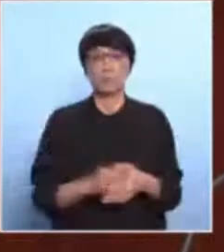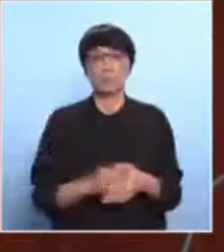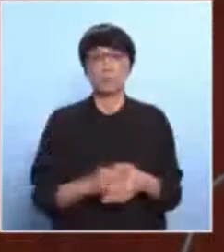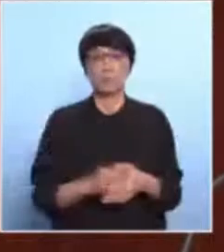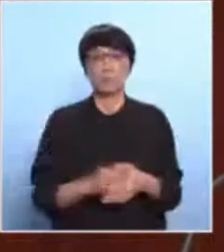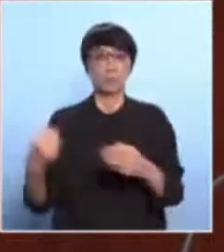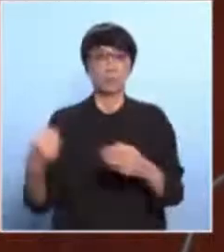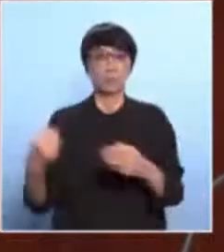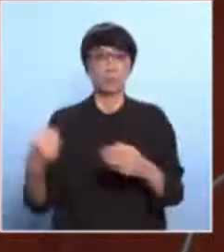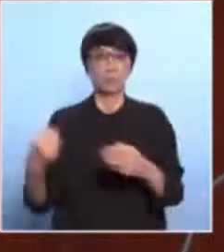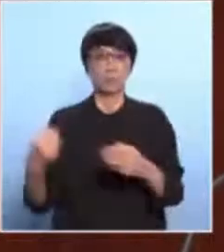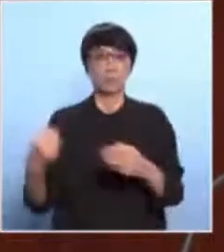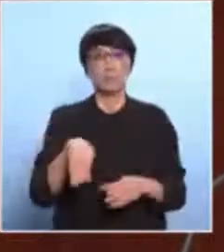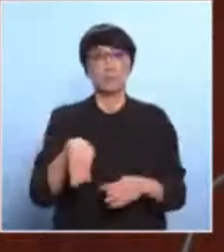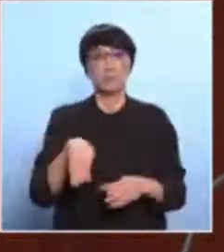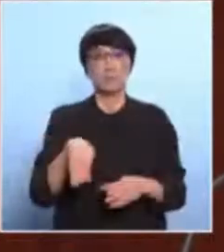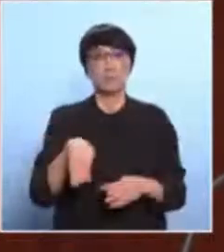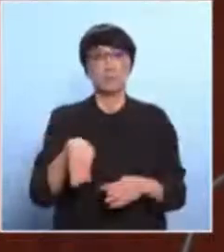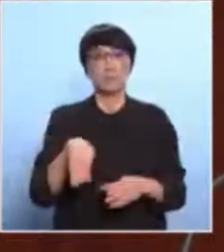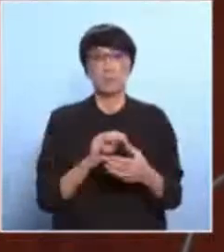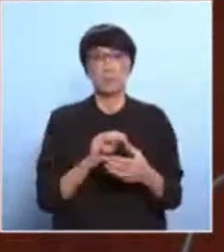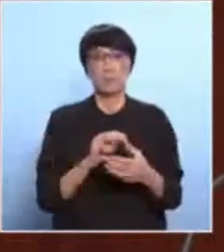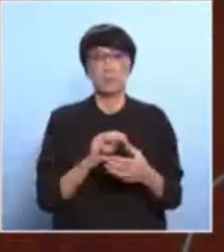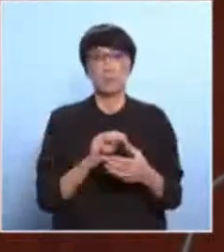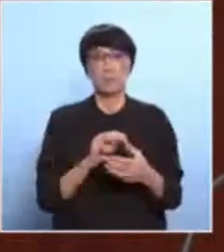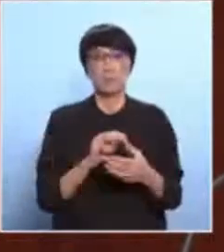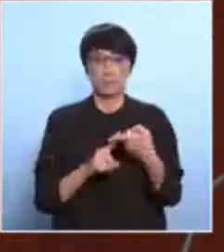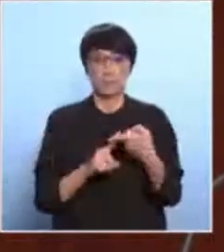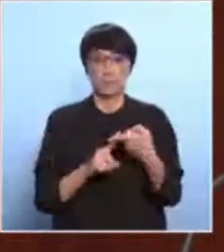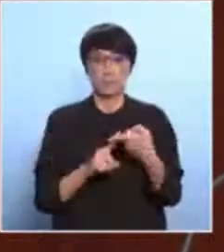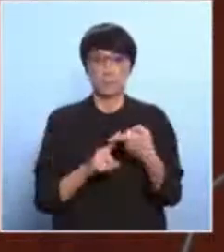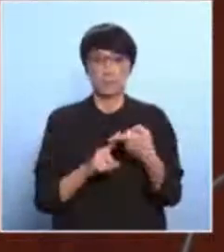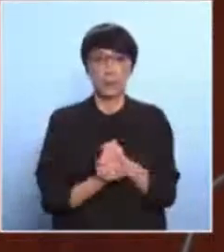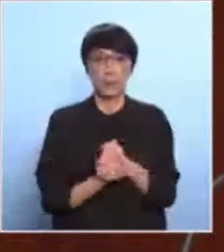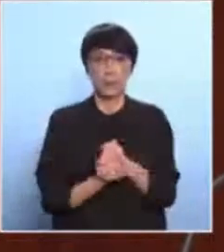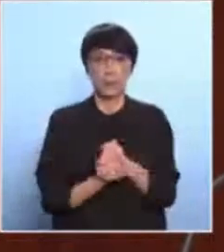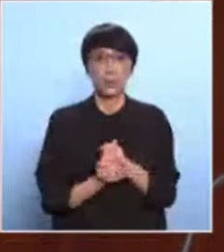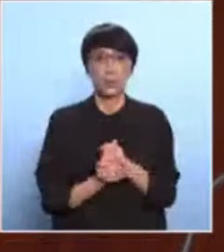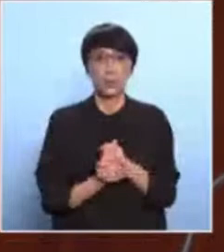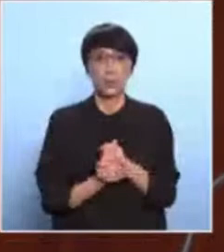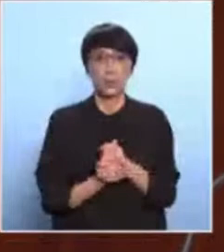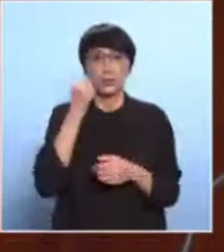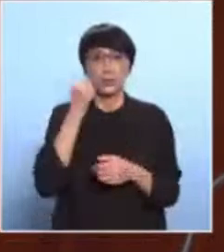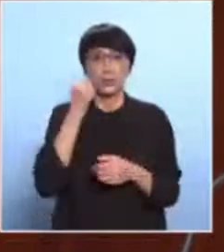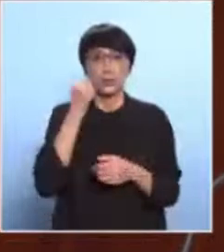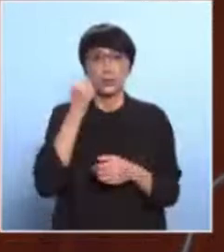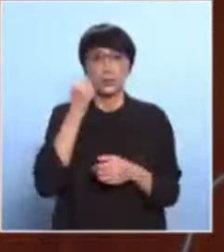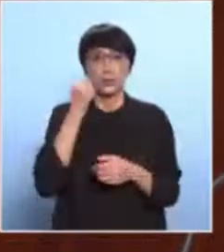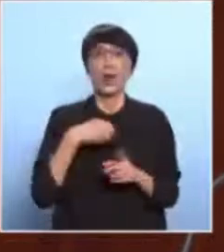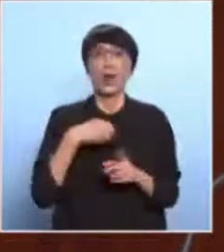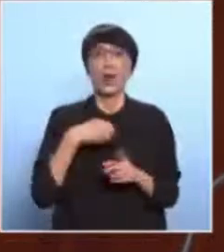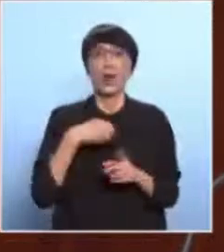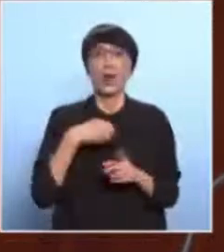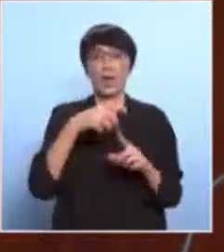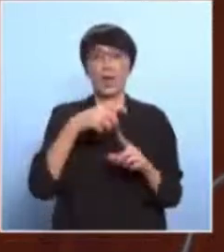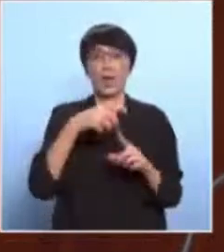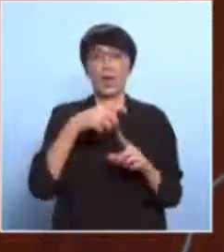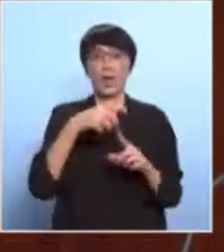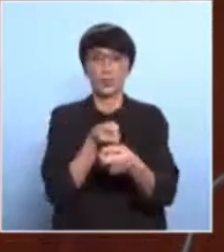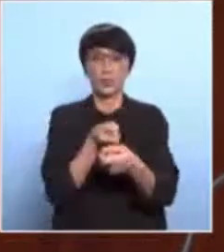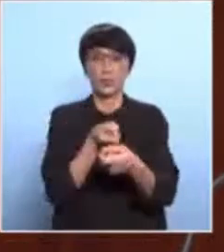potential. We will 1. Revitalize Hongham Station and nearby sites. We will invite